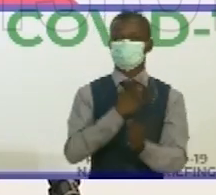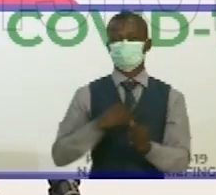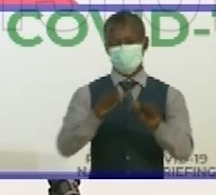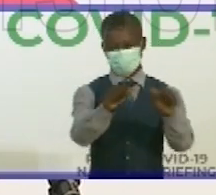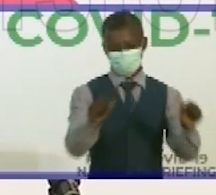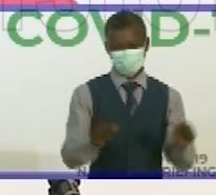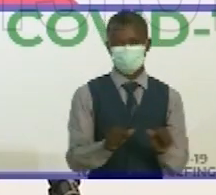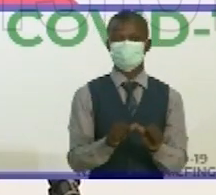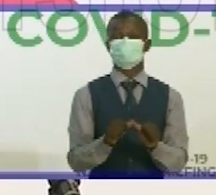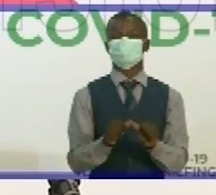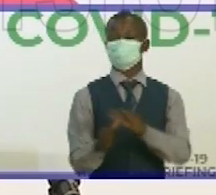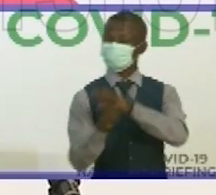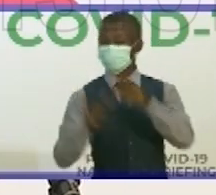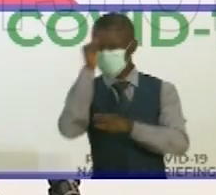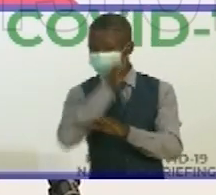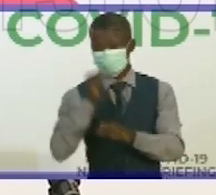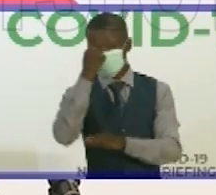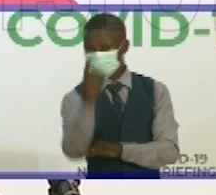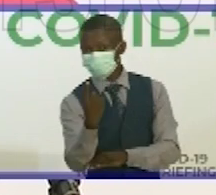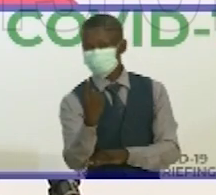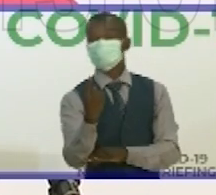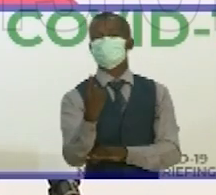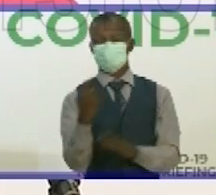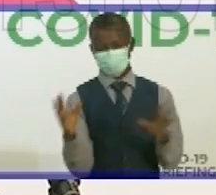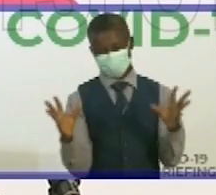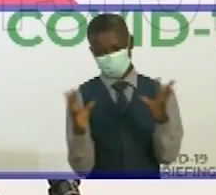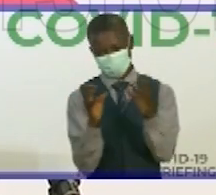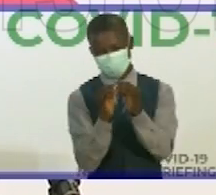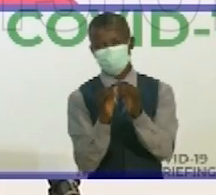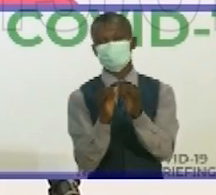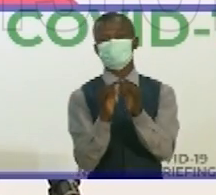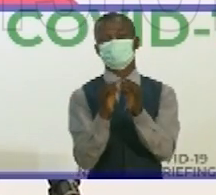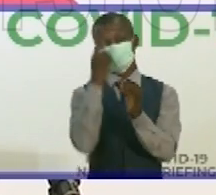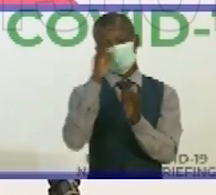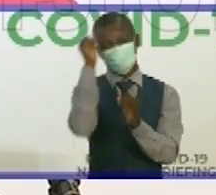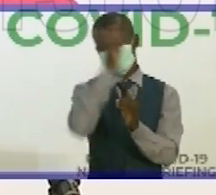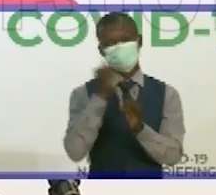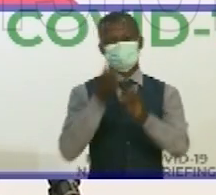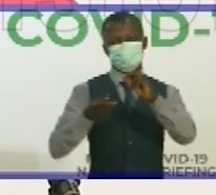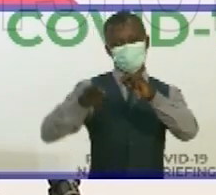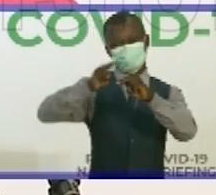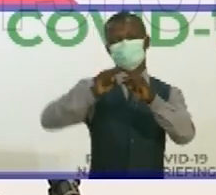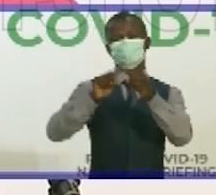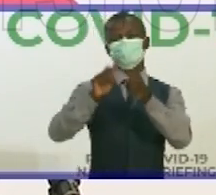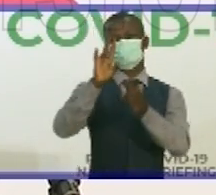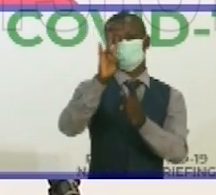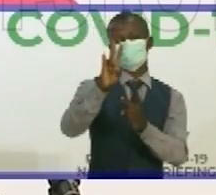On the African continent, the cumulative total for Africa has risen to